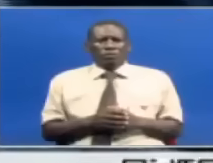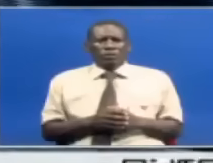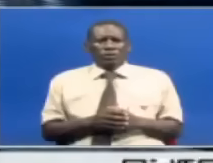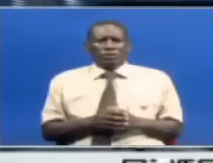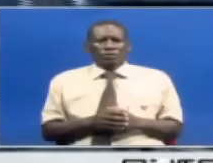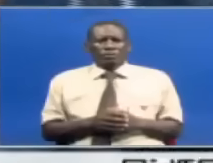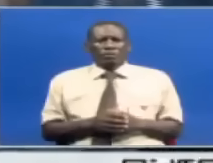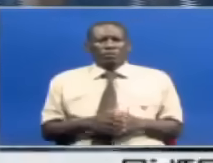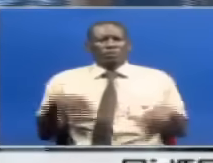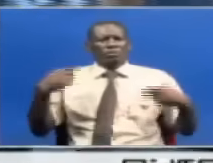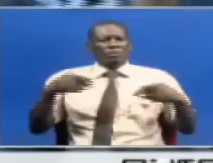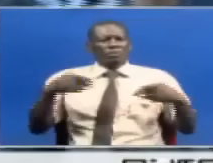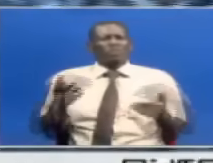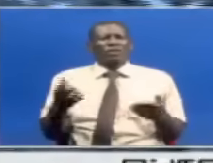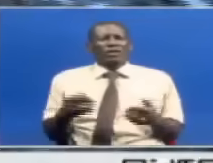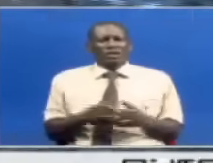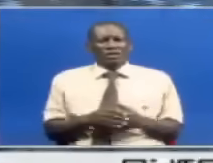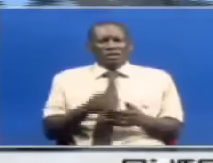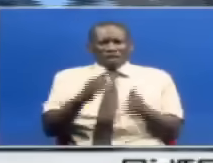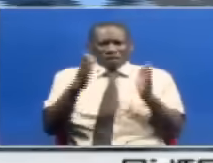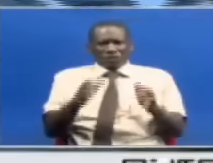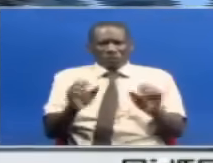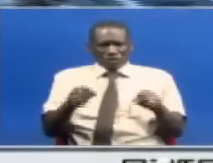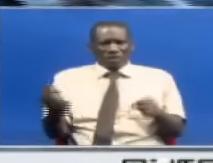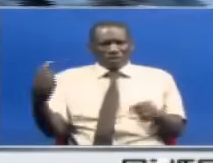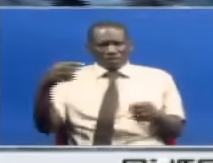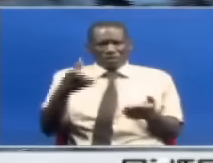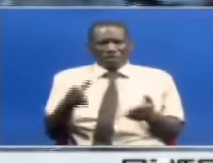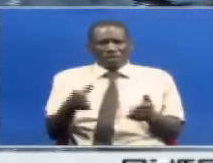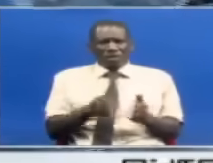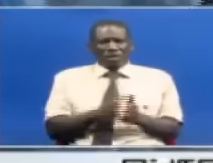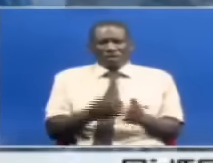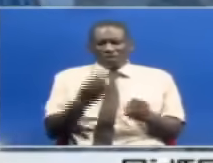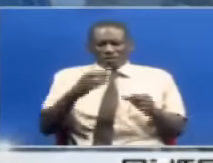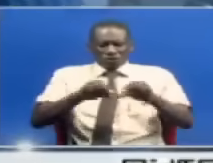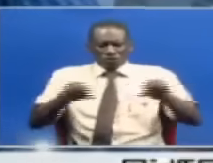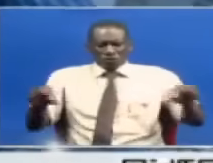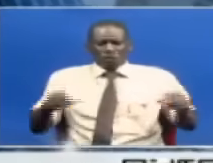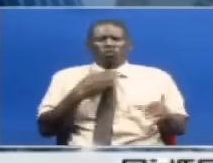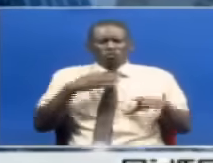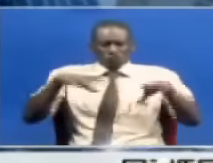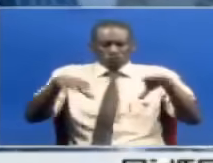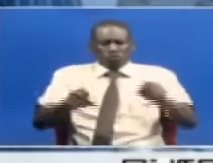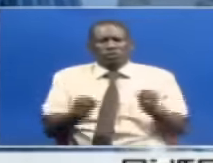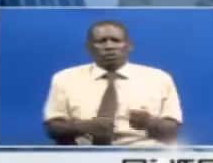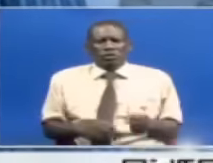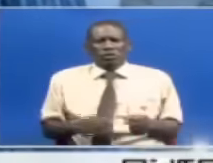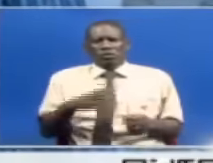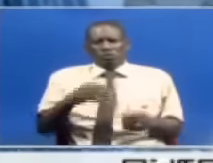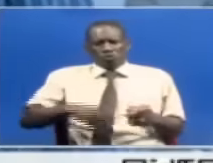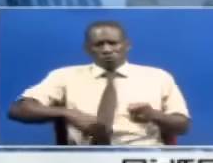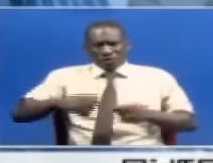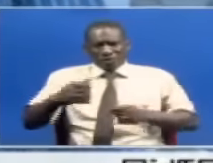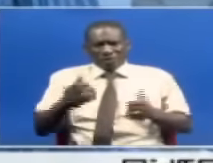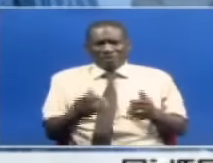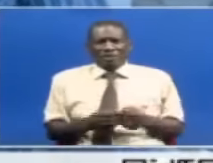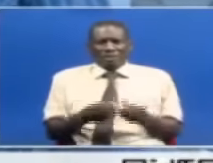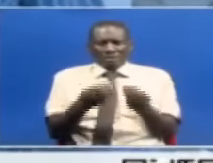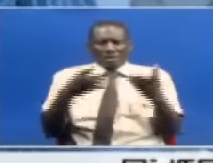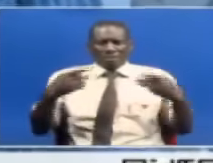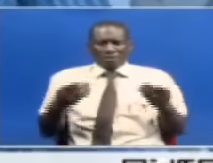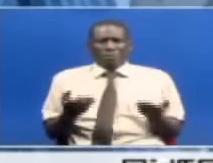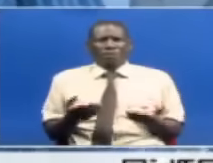Burglars. Somebody who can come in and see a chuma here and want to grab, to do and do scrap. So many people are